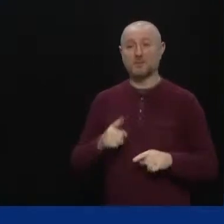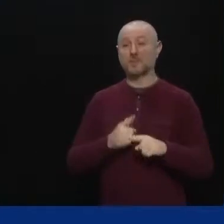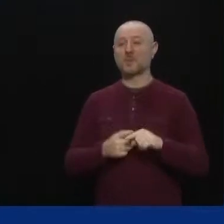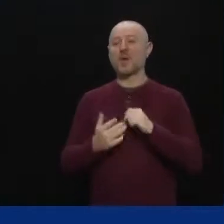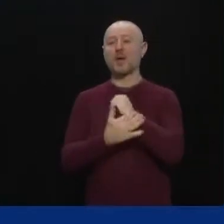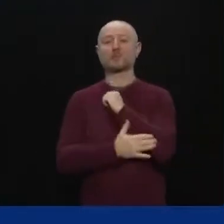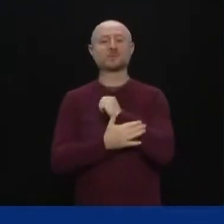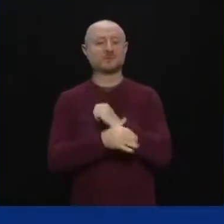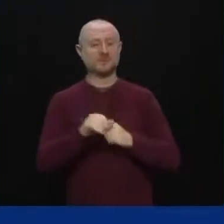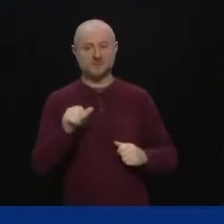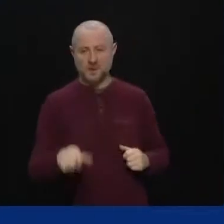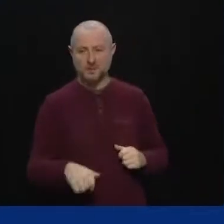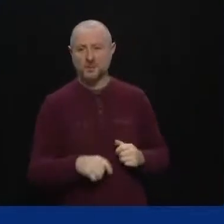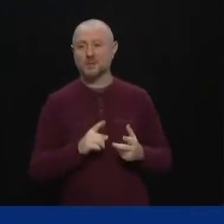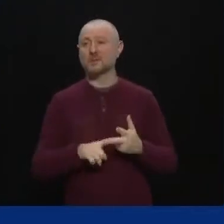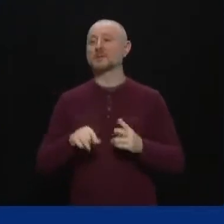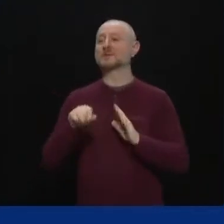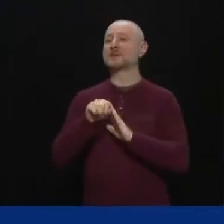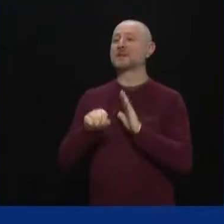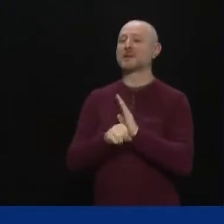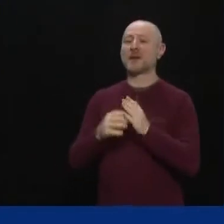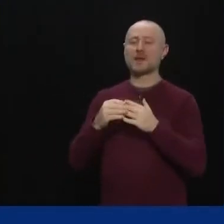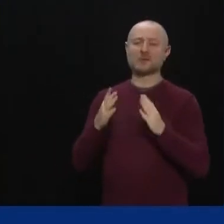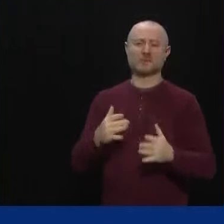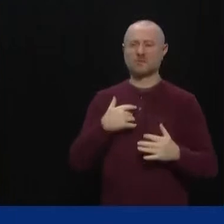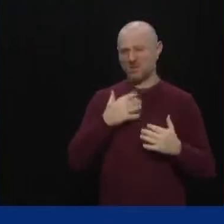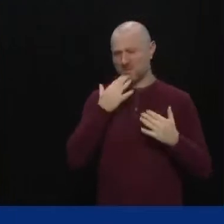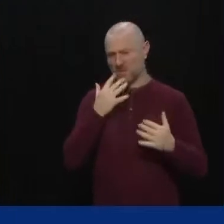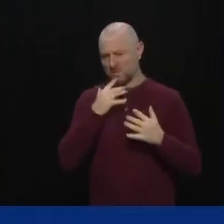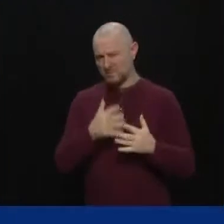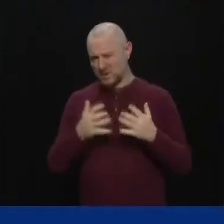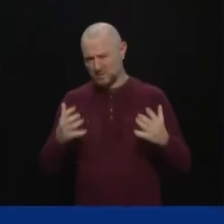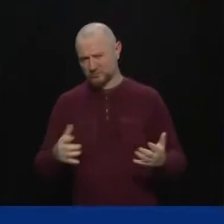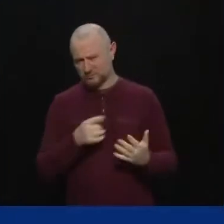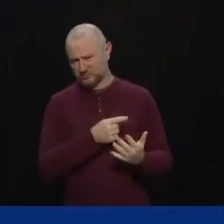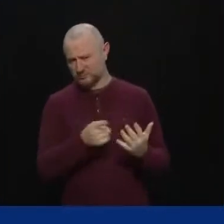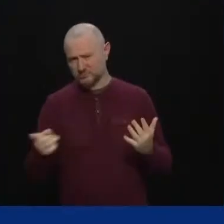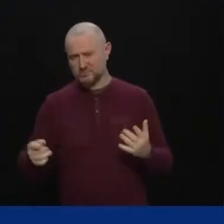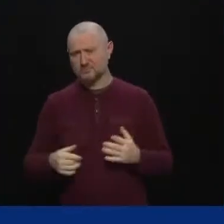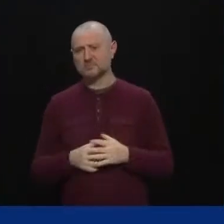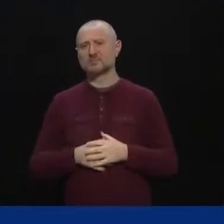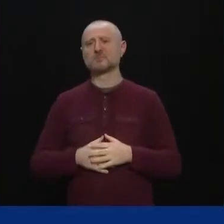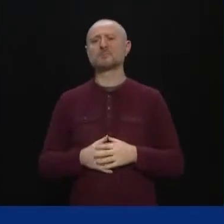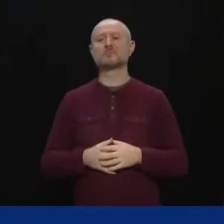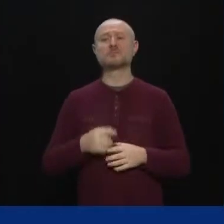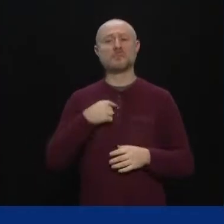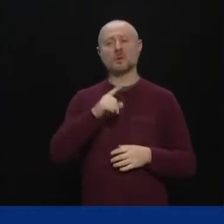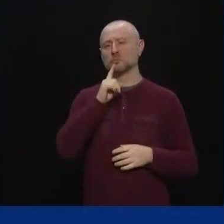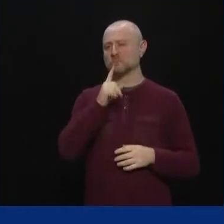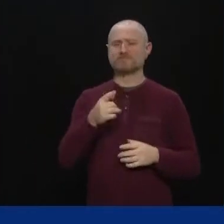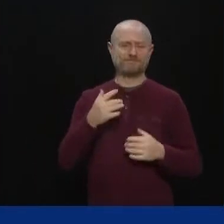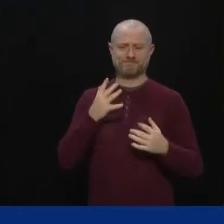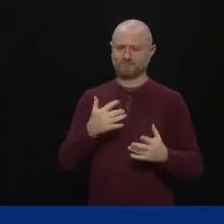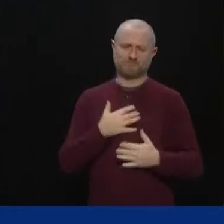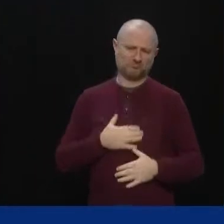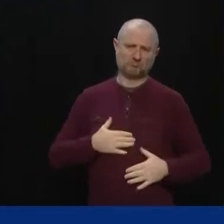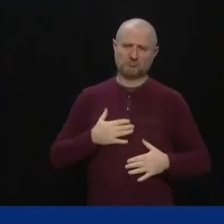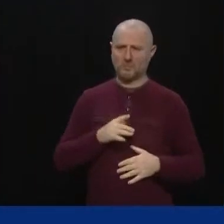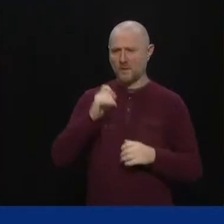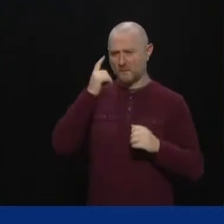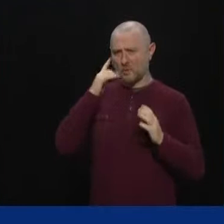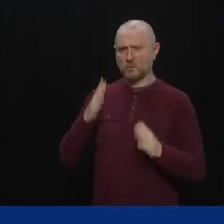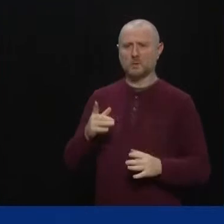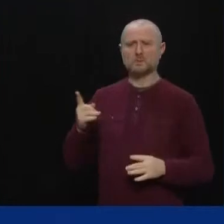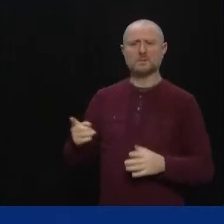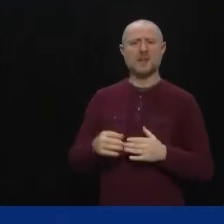state leaders. So thank you all so very much. Again, we greatly appreciate this administration's